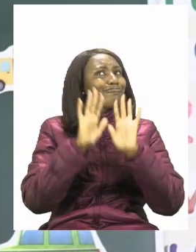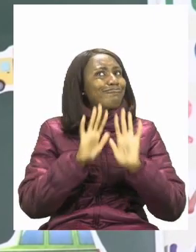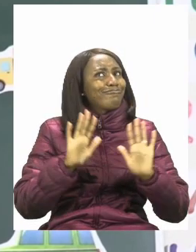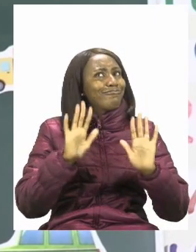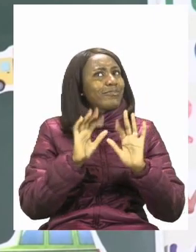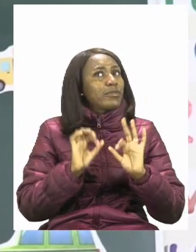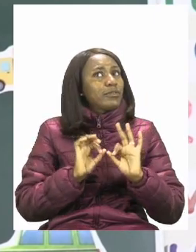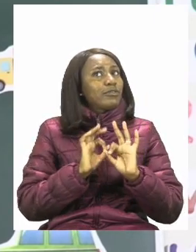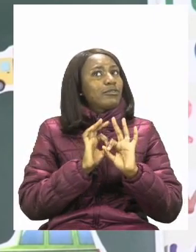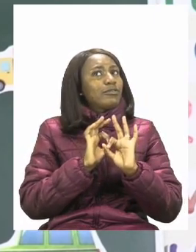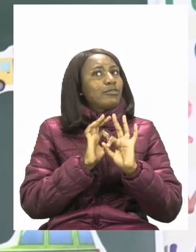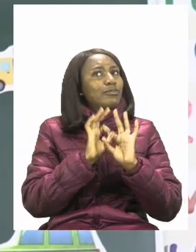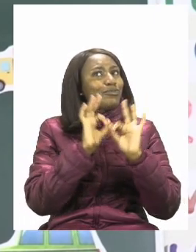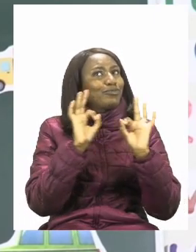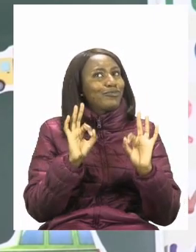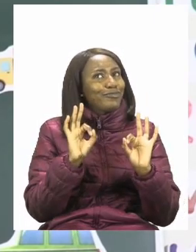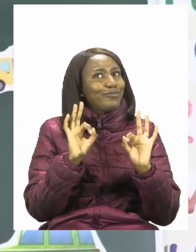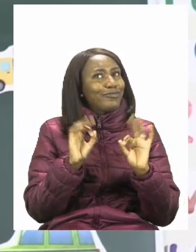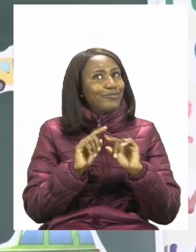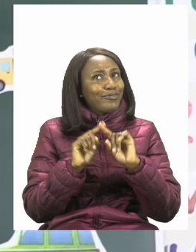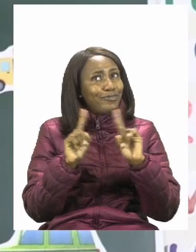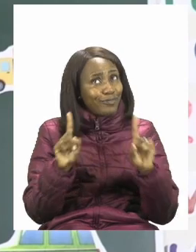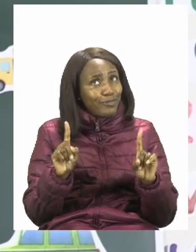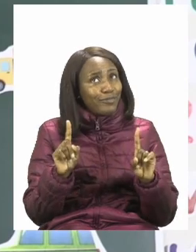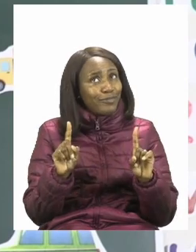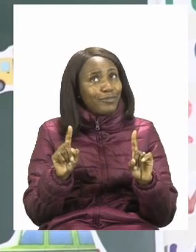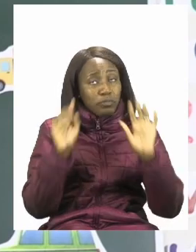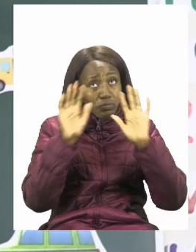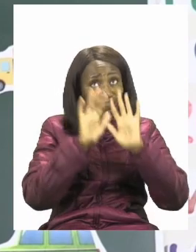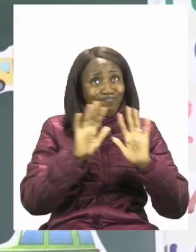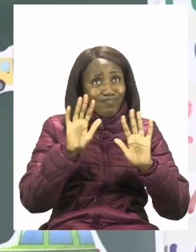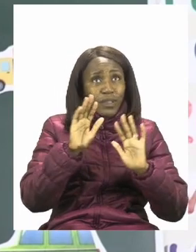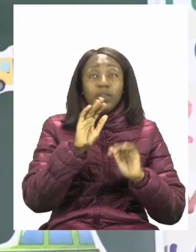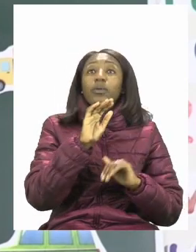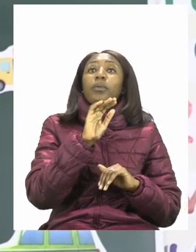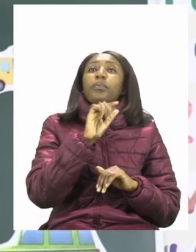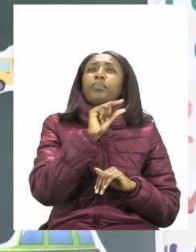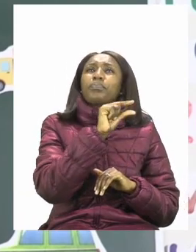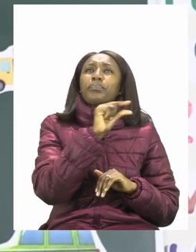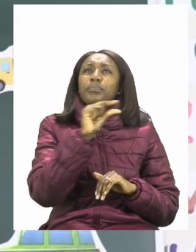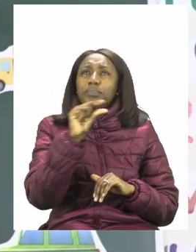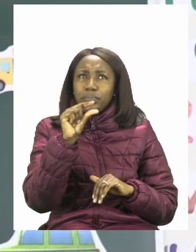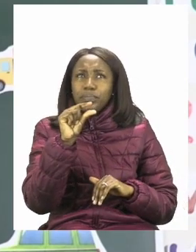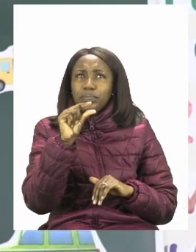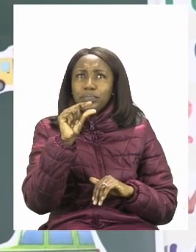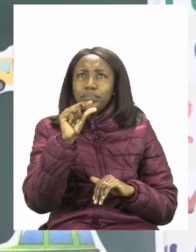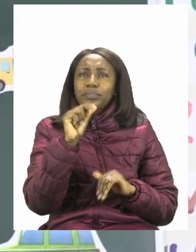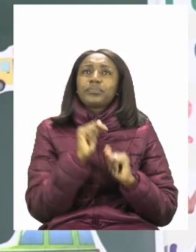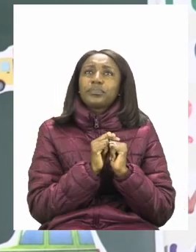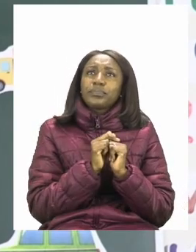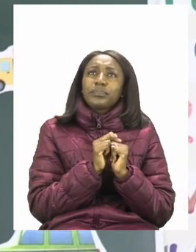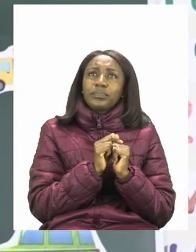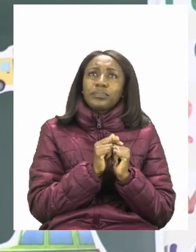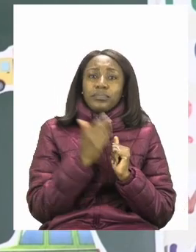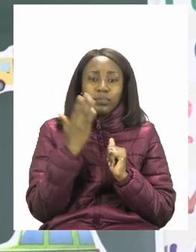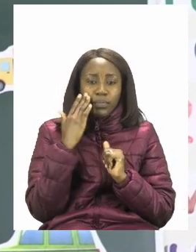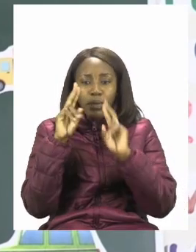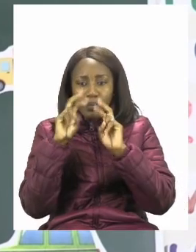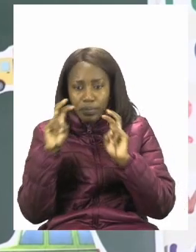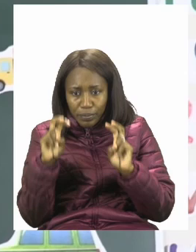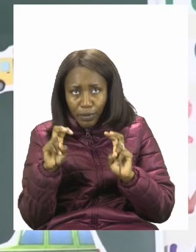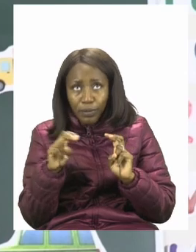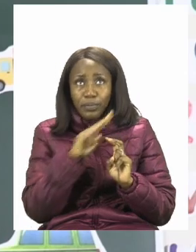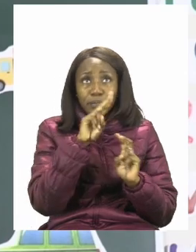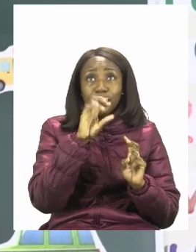pictures and all the words that you have to search and color. You